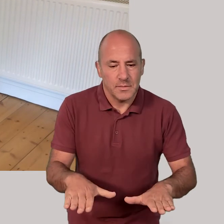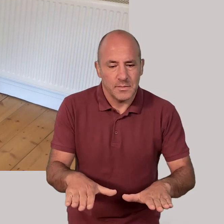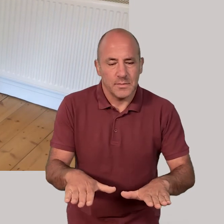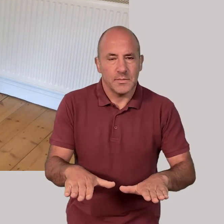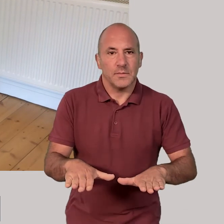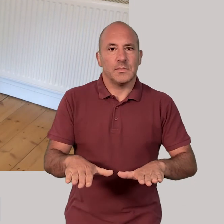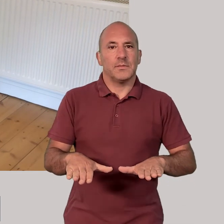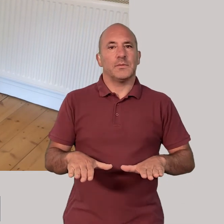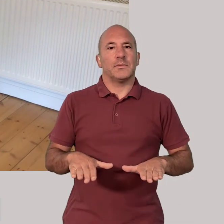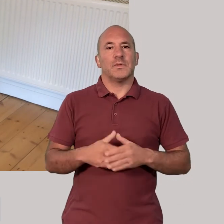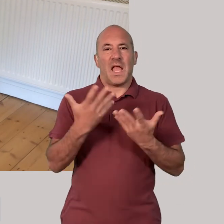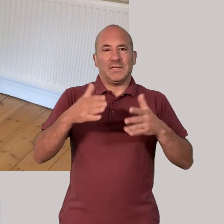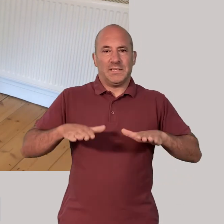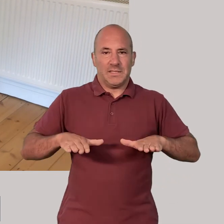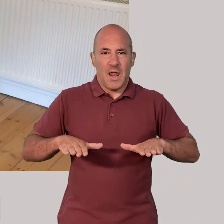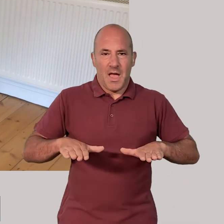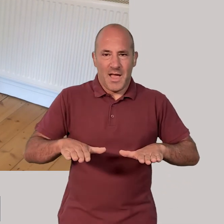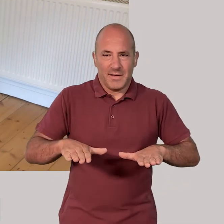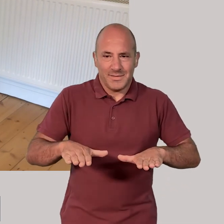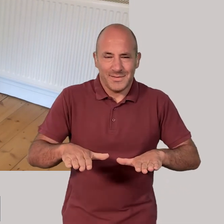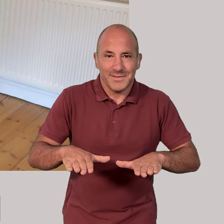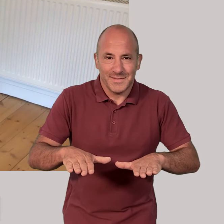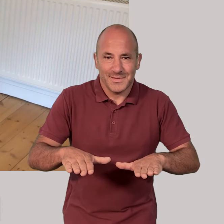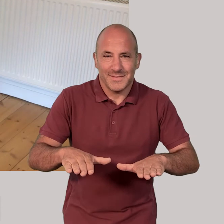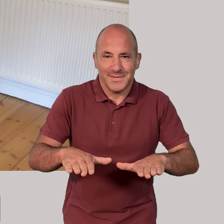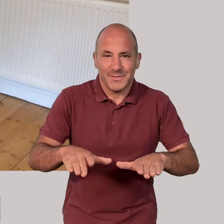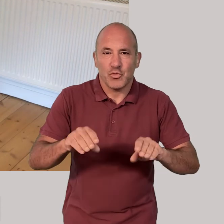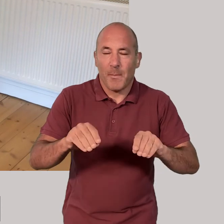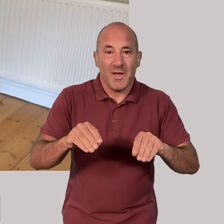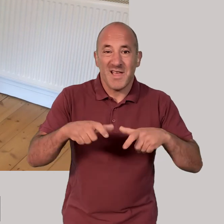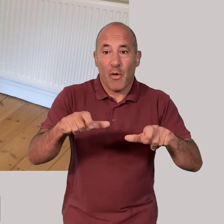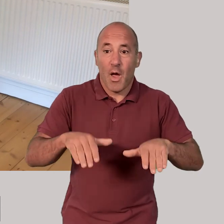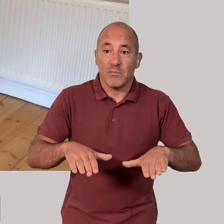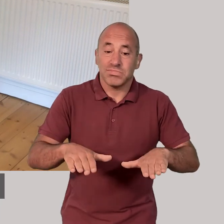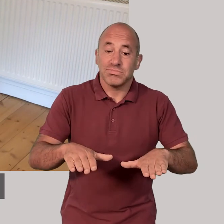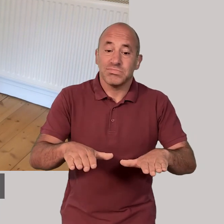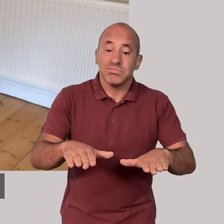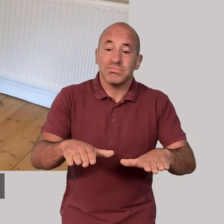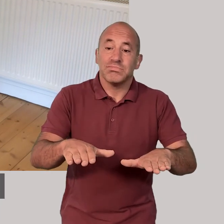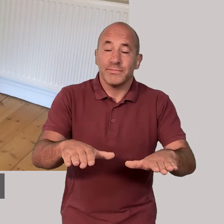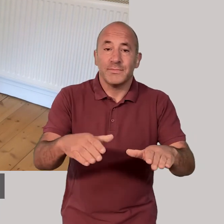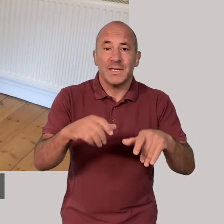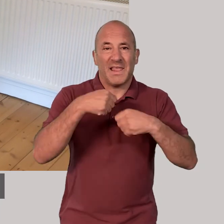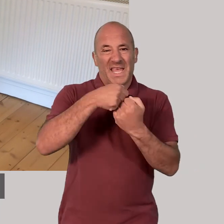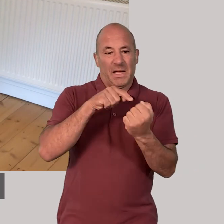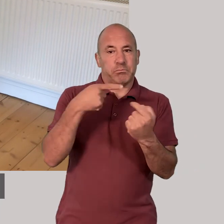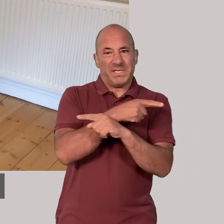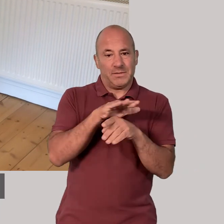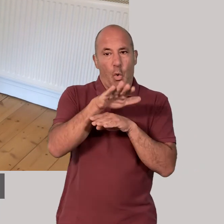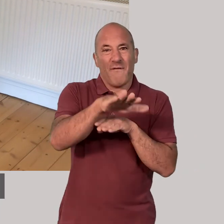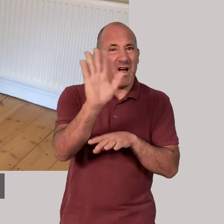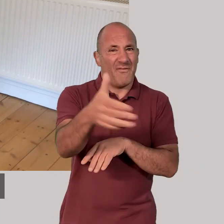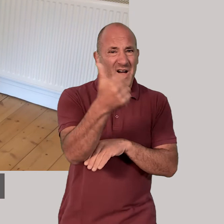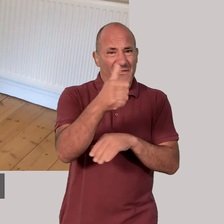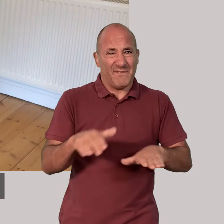well. So as you slide your hands, and this time your hands are going to keep going forwards, but they might come